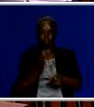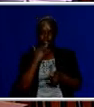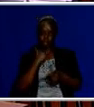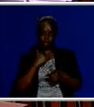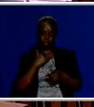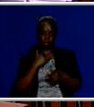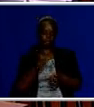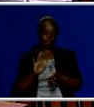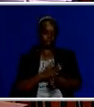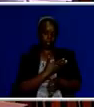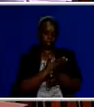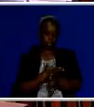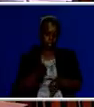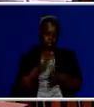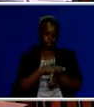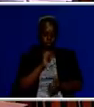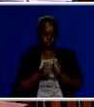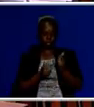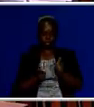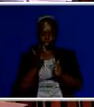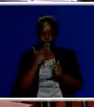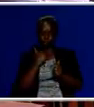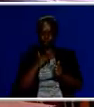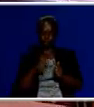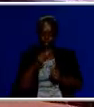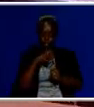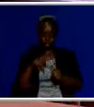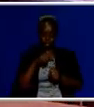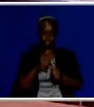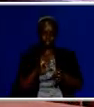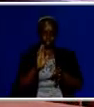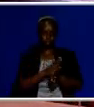song which I want us to sing together.